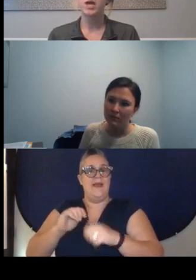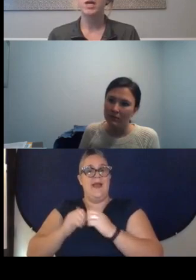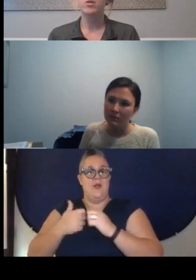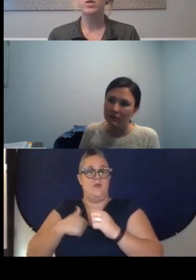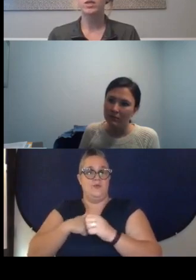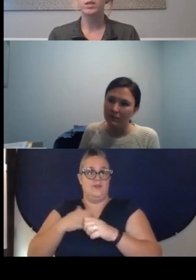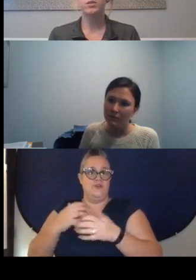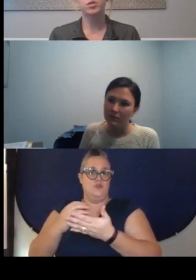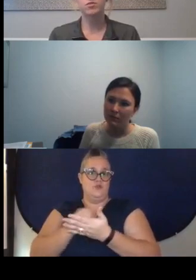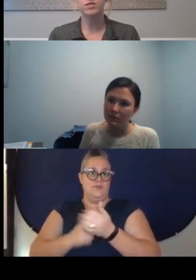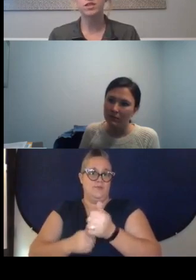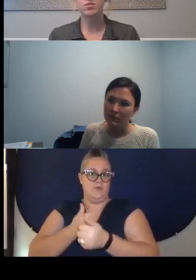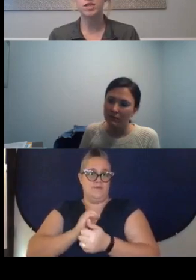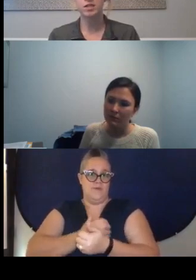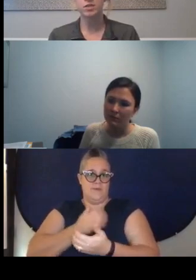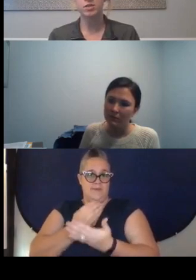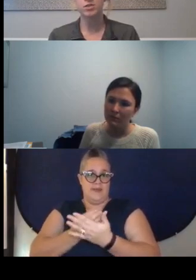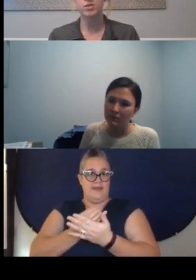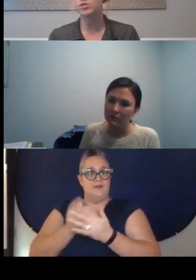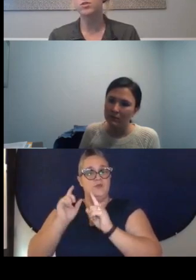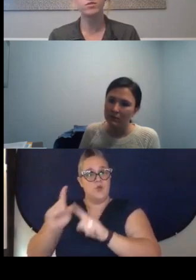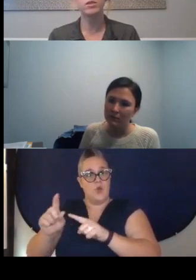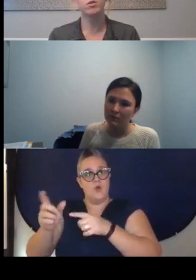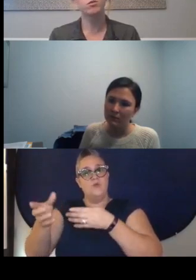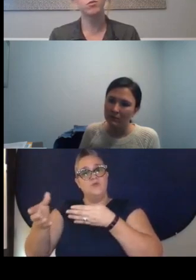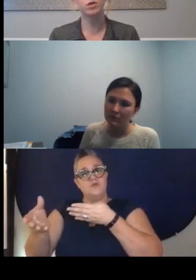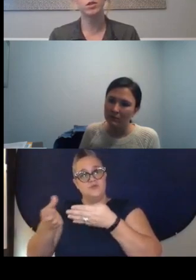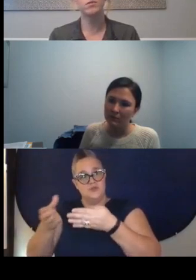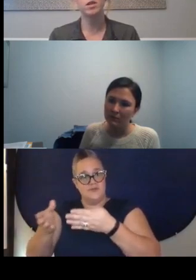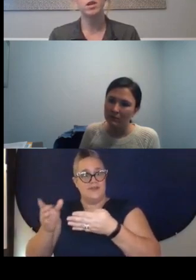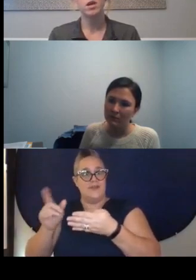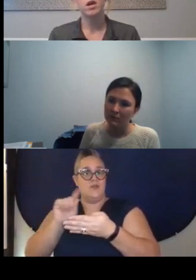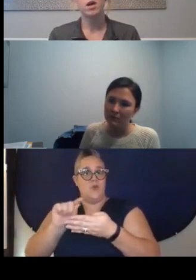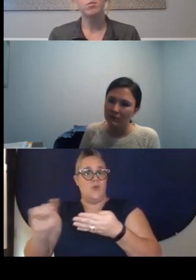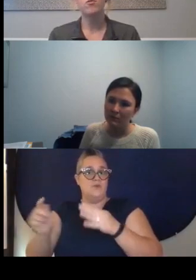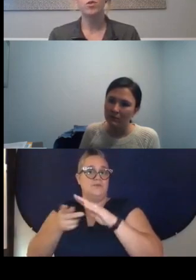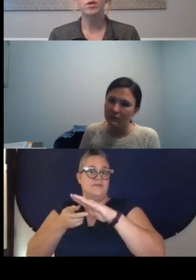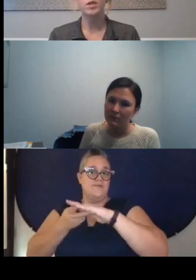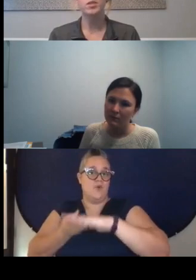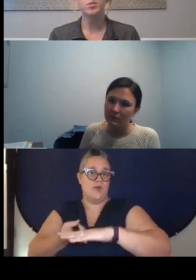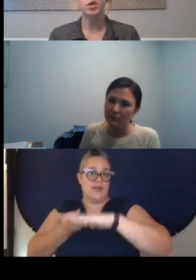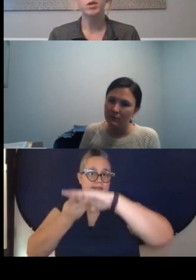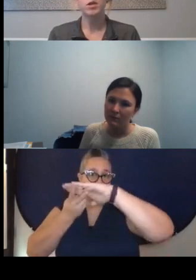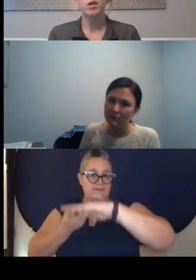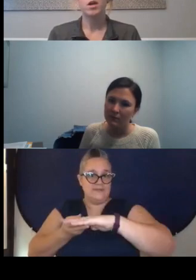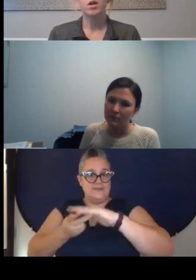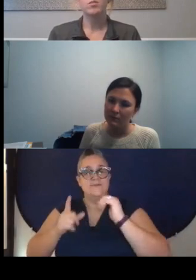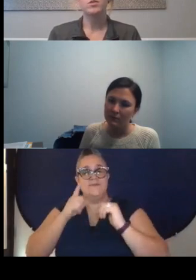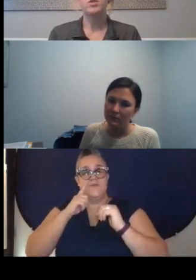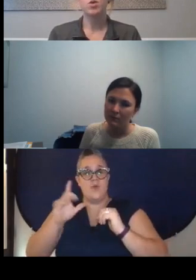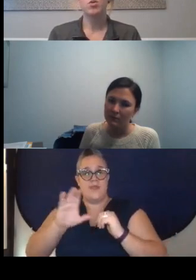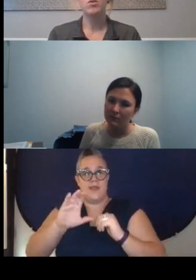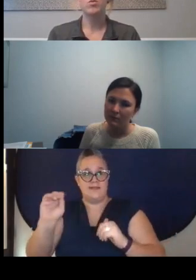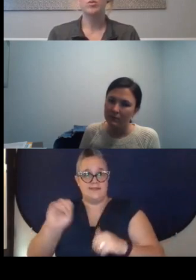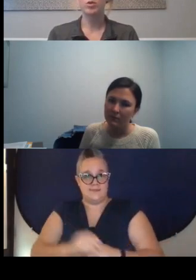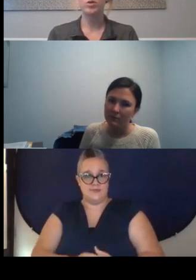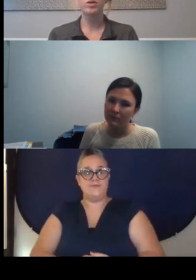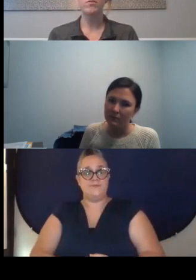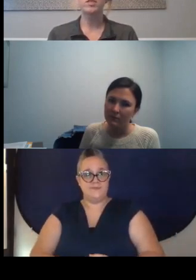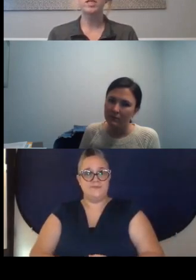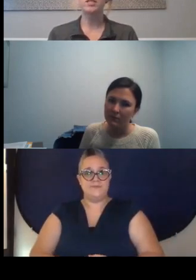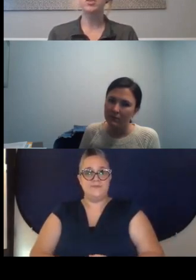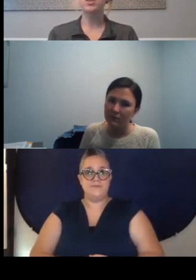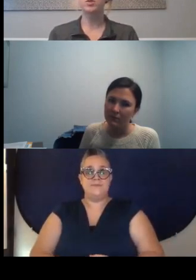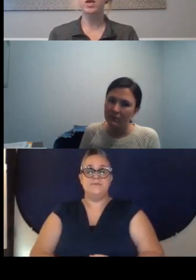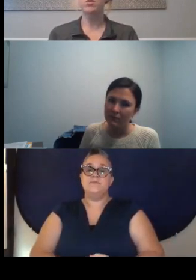is by going in and servicing those technicians or servicing those forklifts for the customer. So when we're